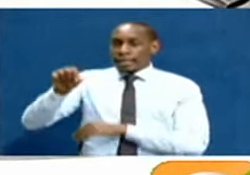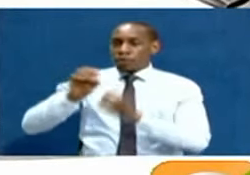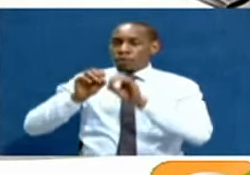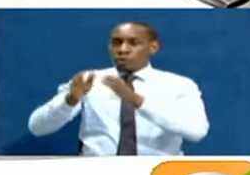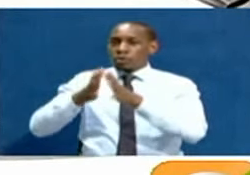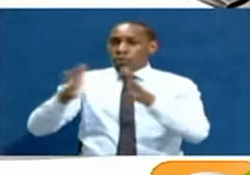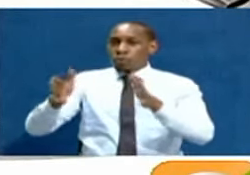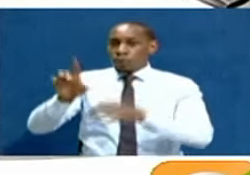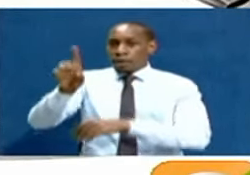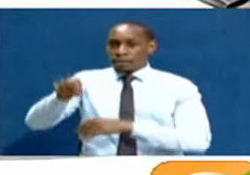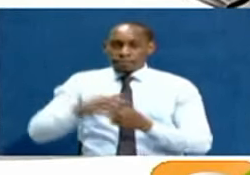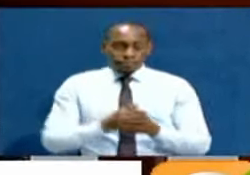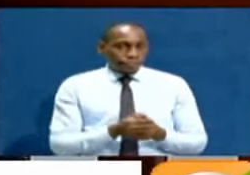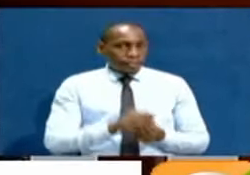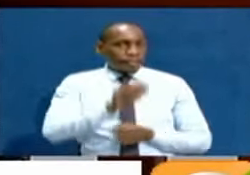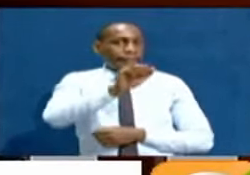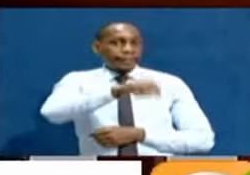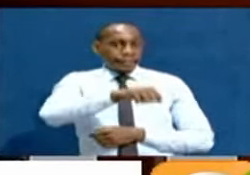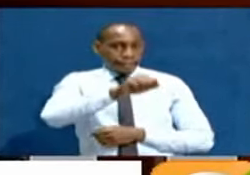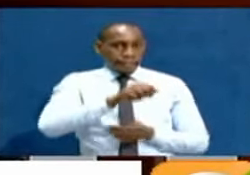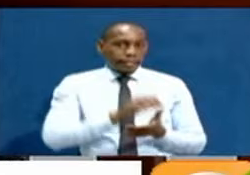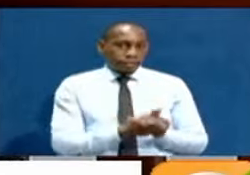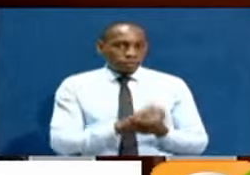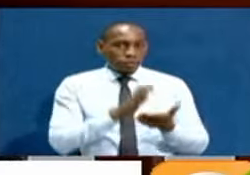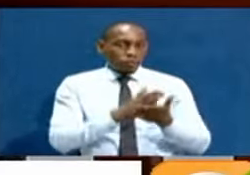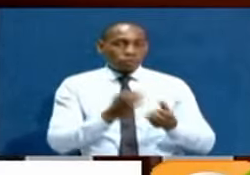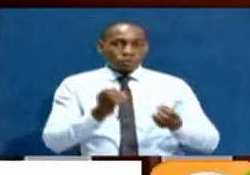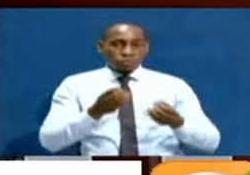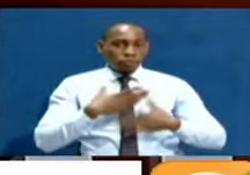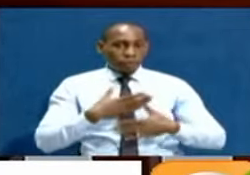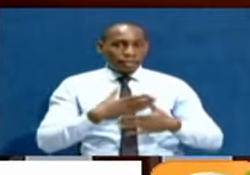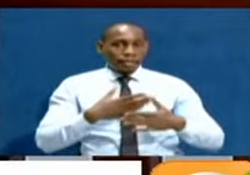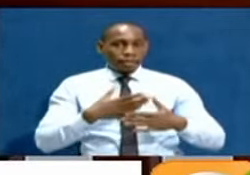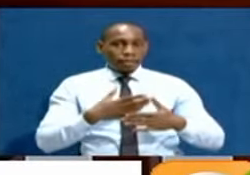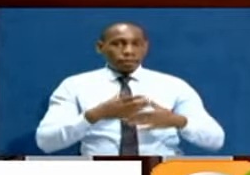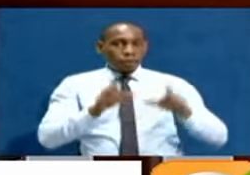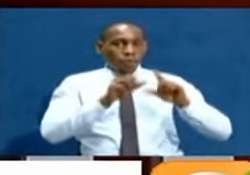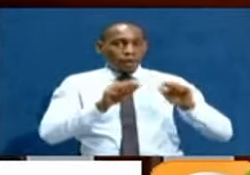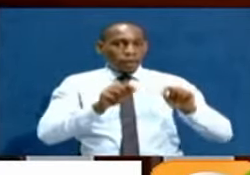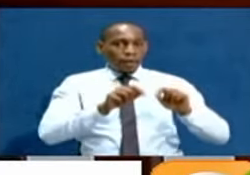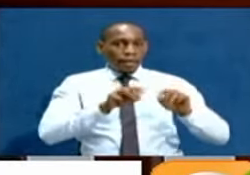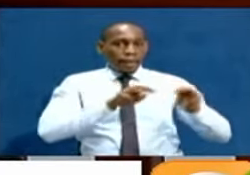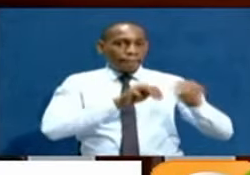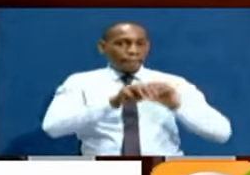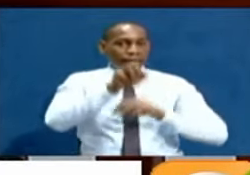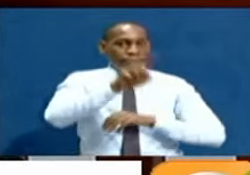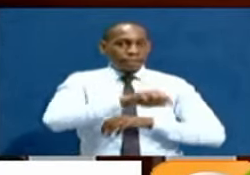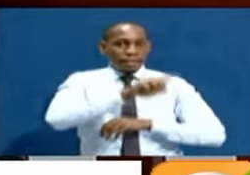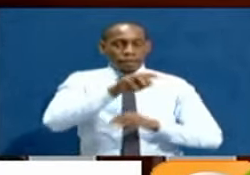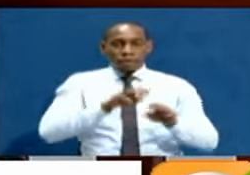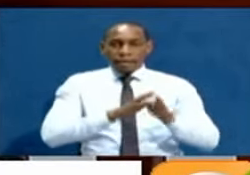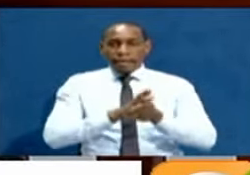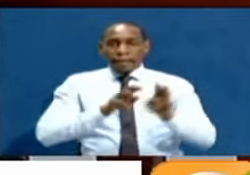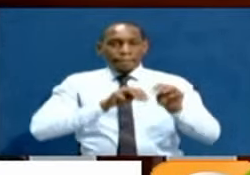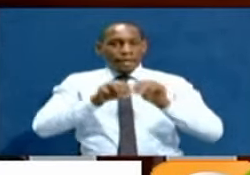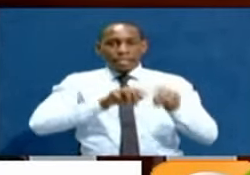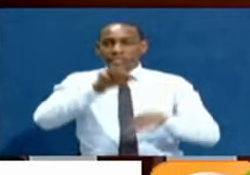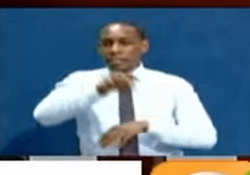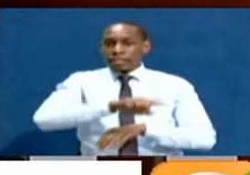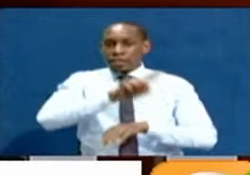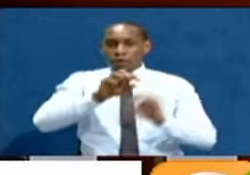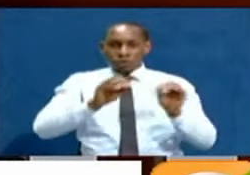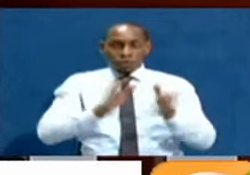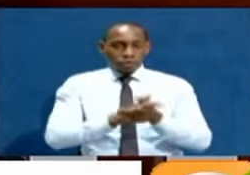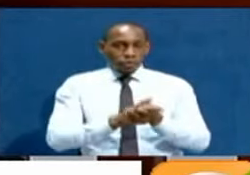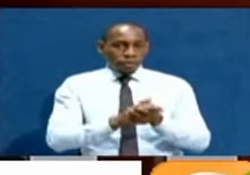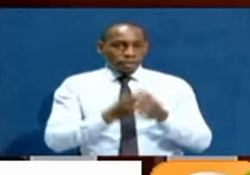loss. Yeah, you know, it's quite hurtful to hear all these things about mismanagement, because actually we're not mismanaging. And if you look at the task